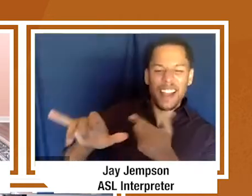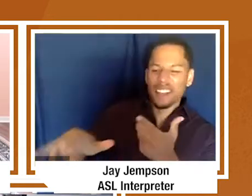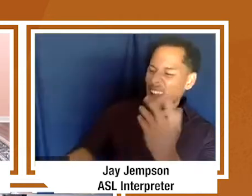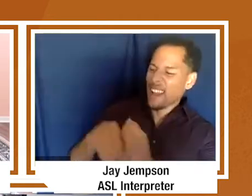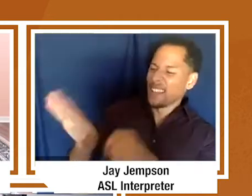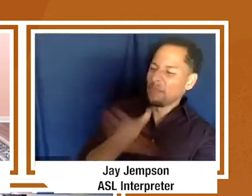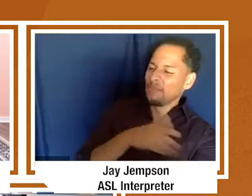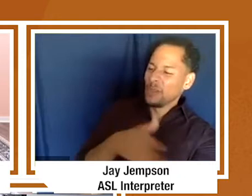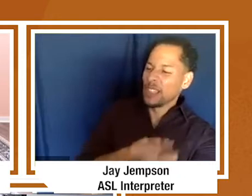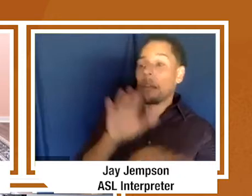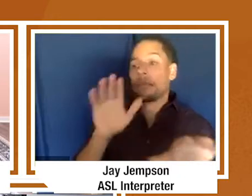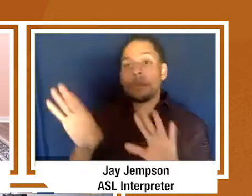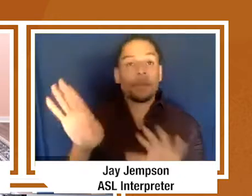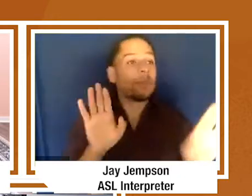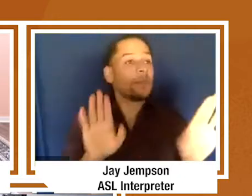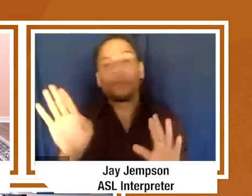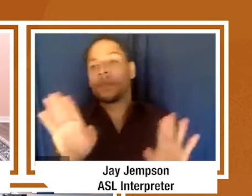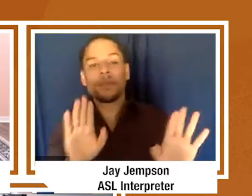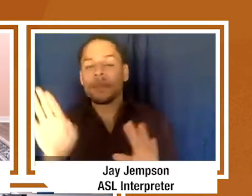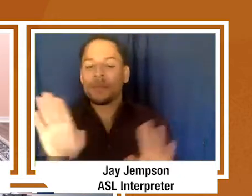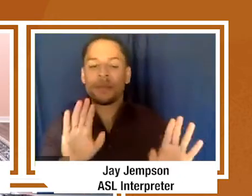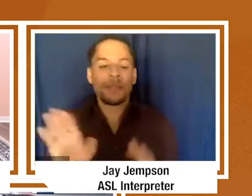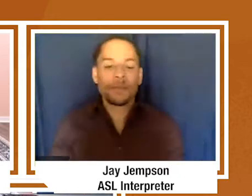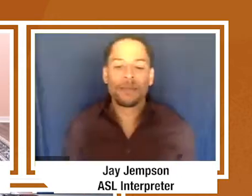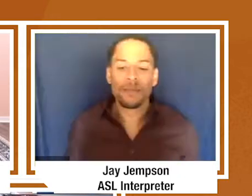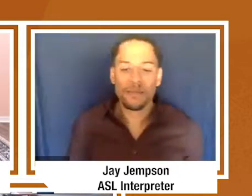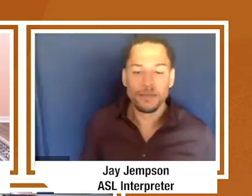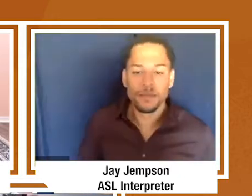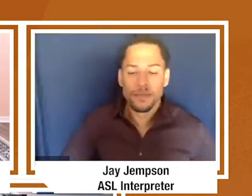you know. That's right. Right. 3 more seconds.